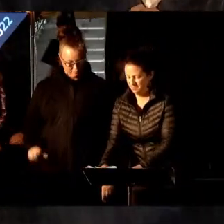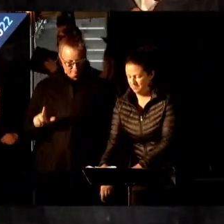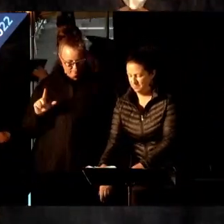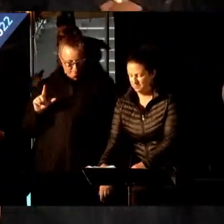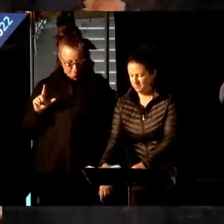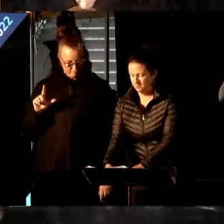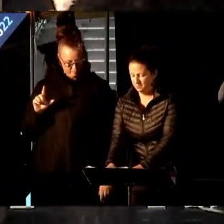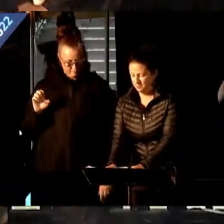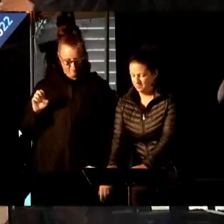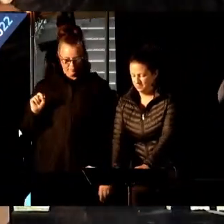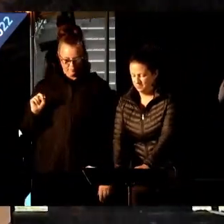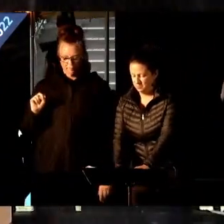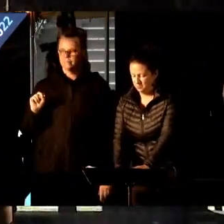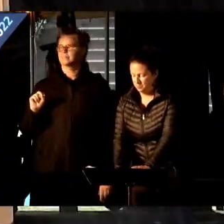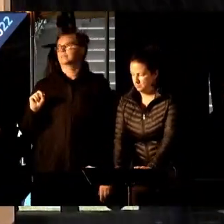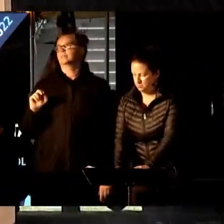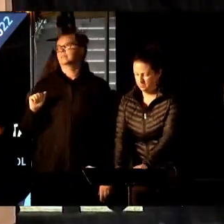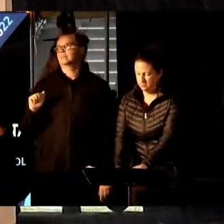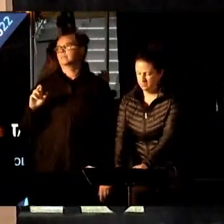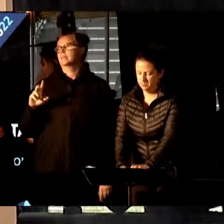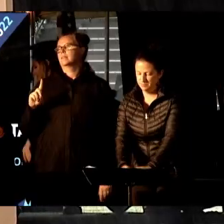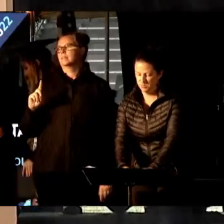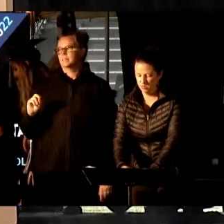Leonardo Martinez.